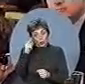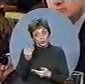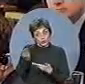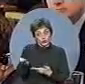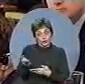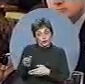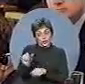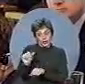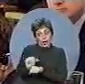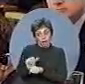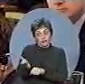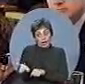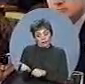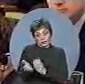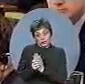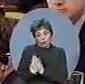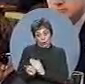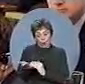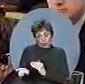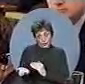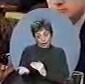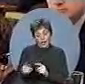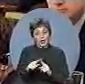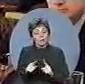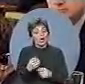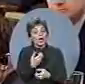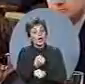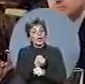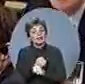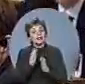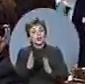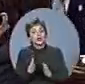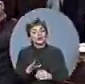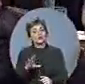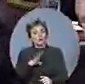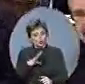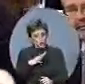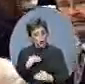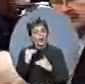protections of international laws on prisoners.